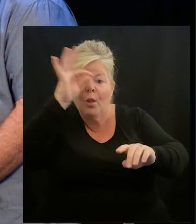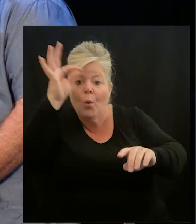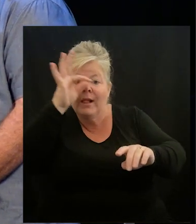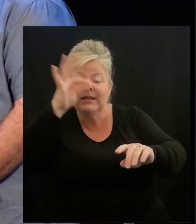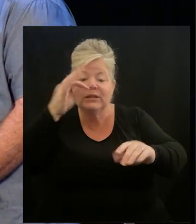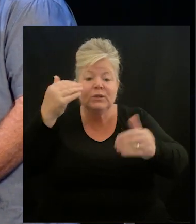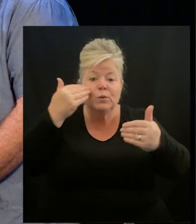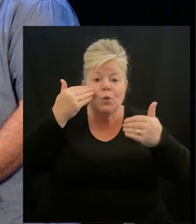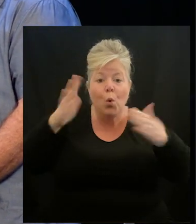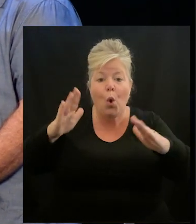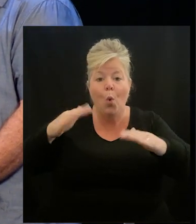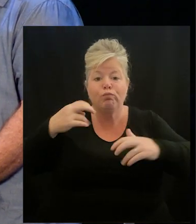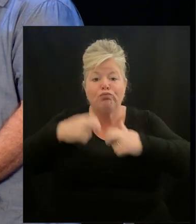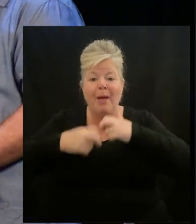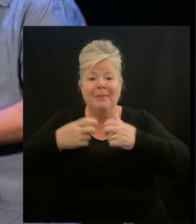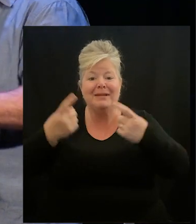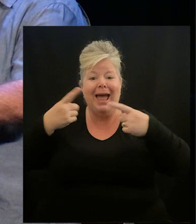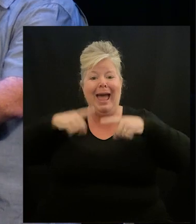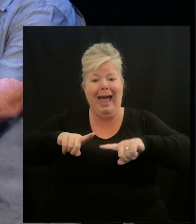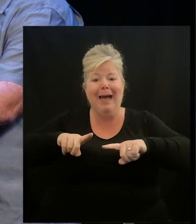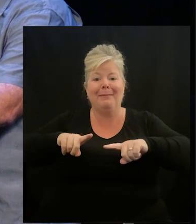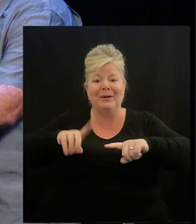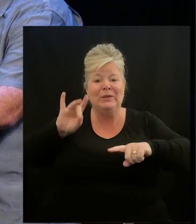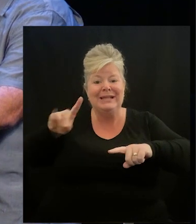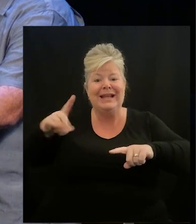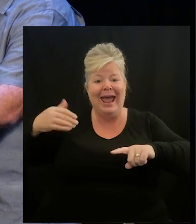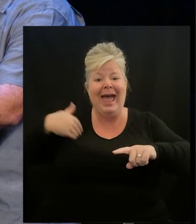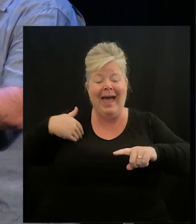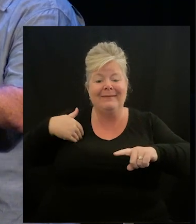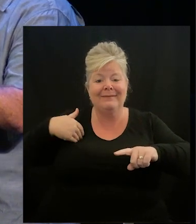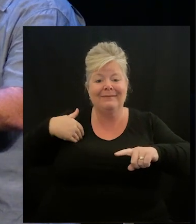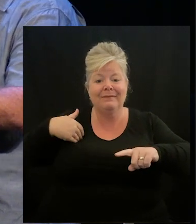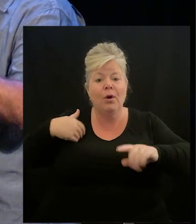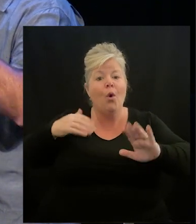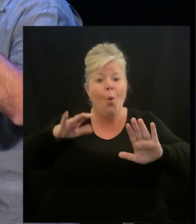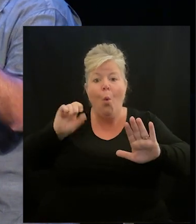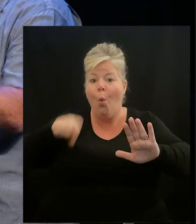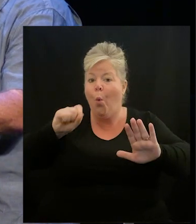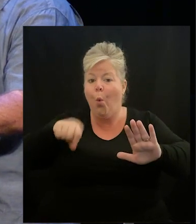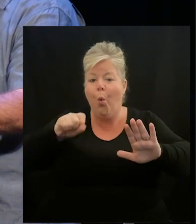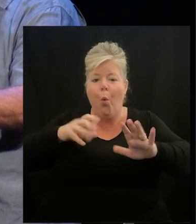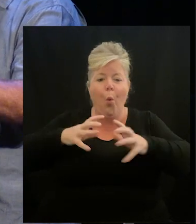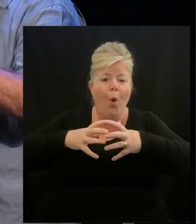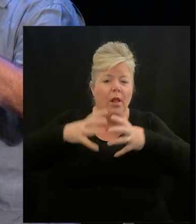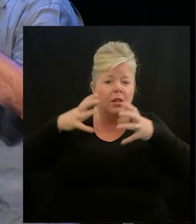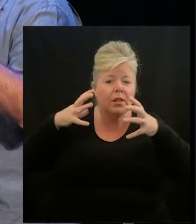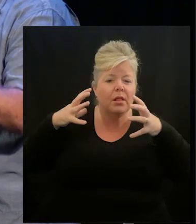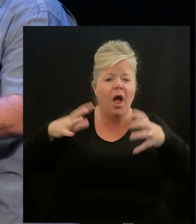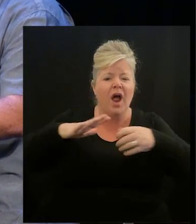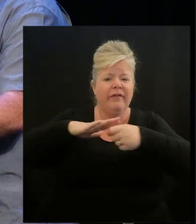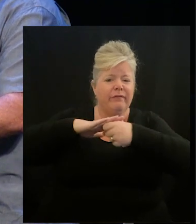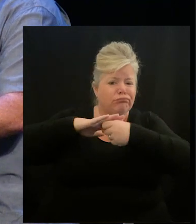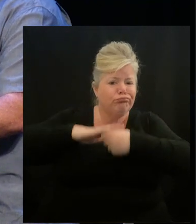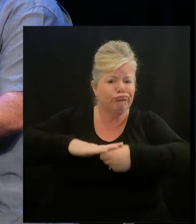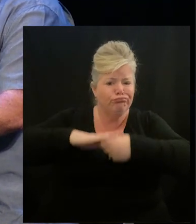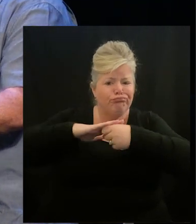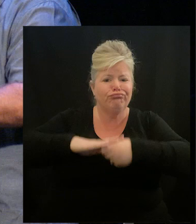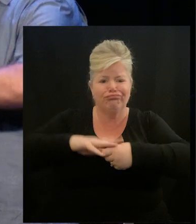troubles we experienced in Asia." Now check this out. "We were under great